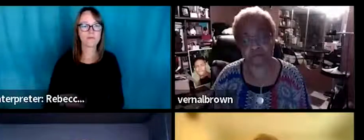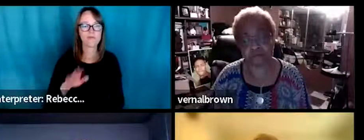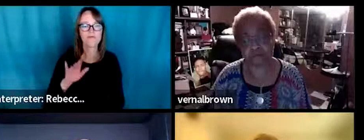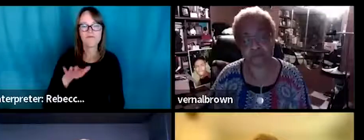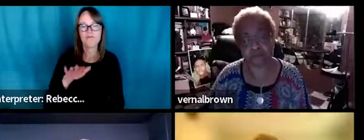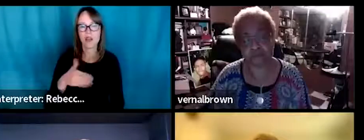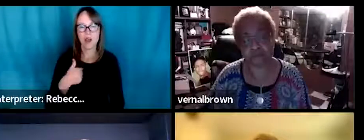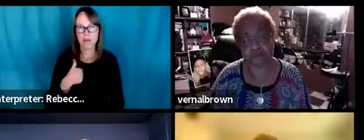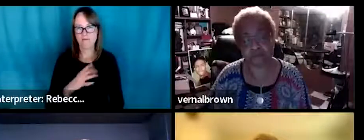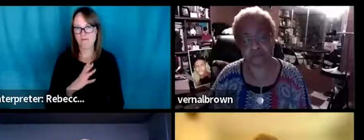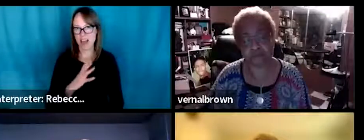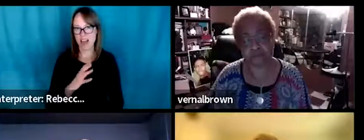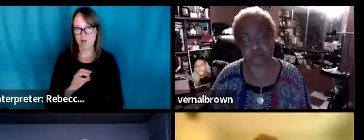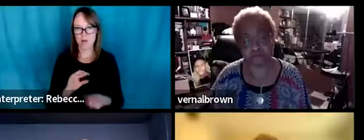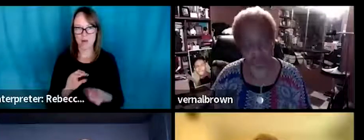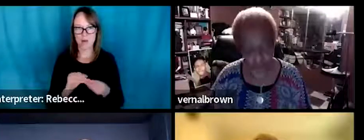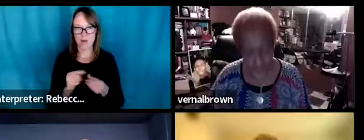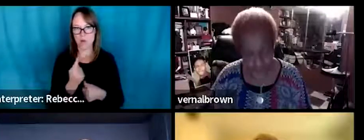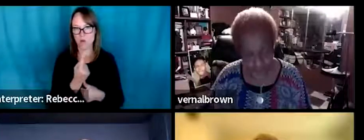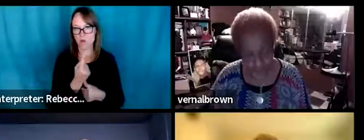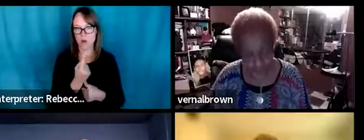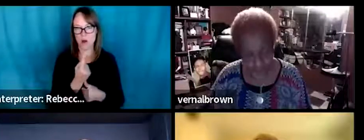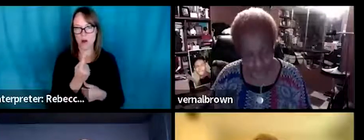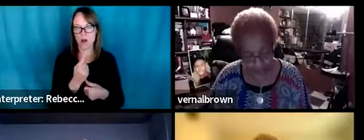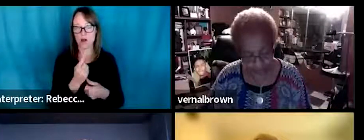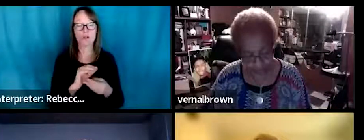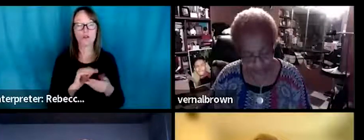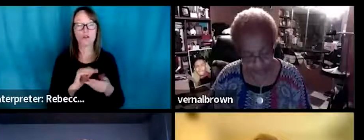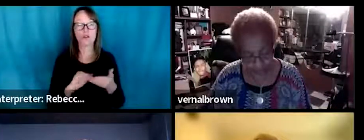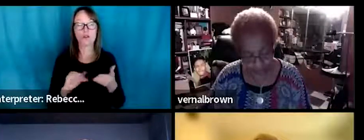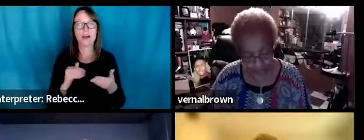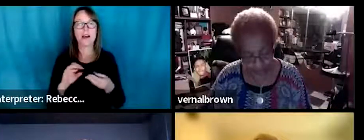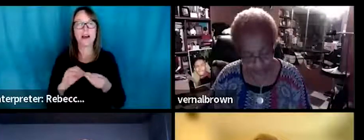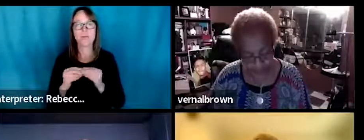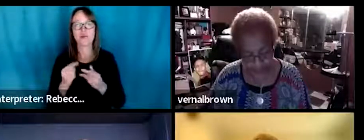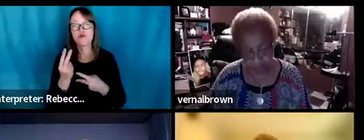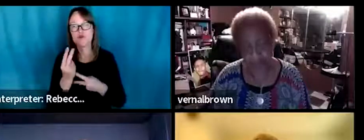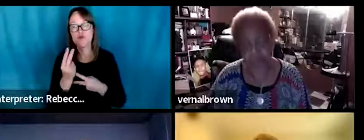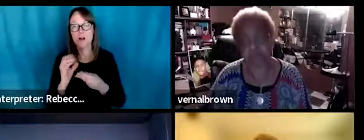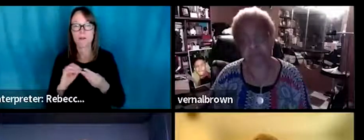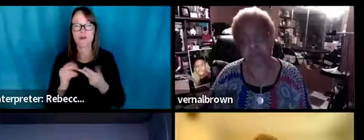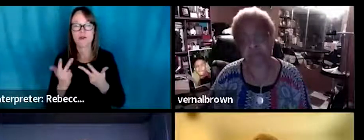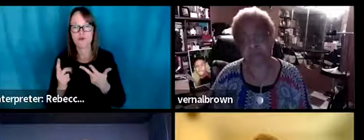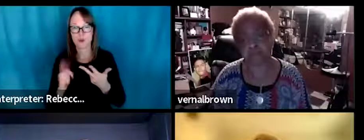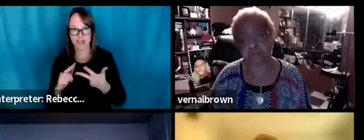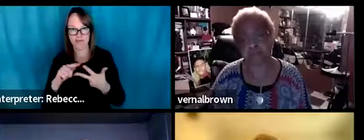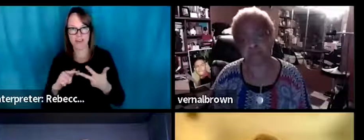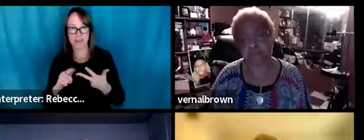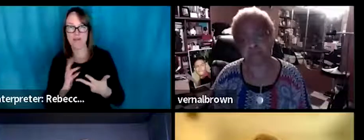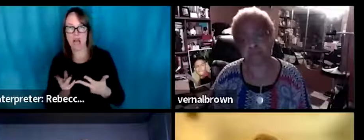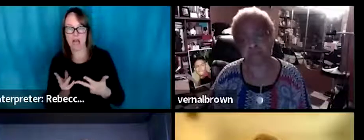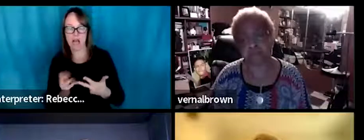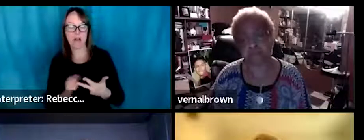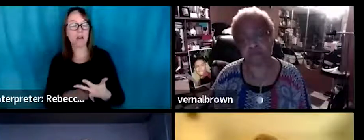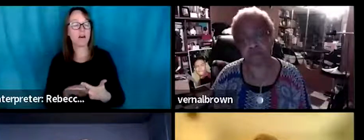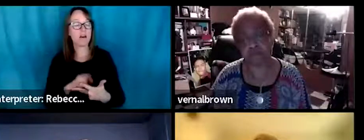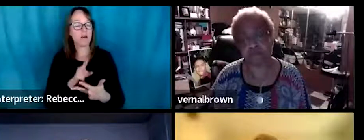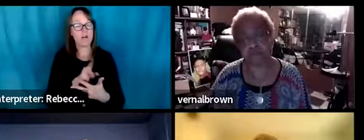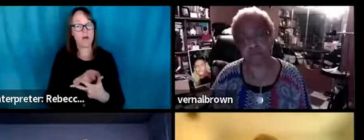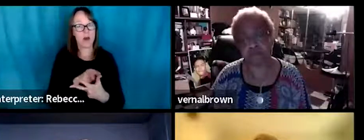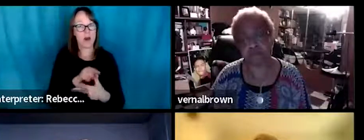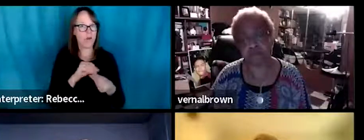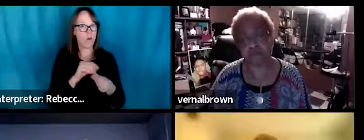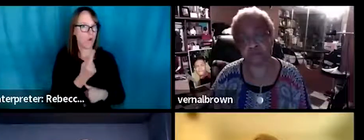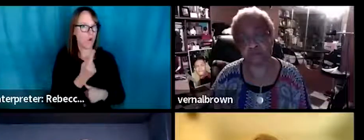numbers two and three that you mentioned, obviously cleaning up, you know, capitalization errors and dealing with non-competitive bids. Number one's more the issue. Does not having